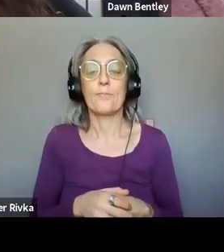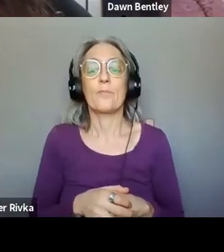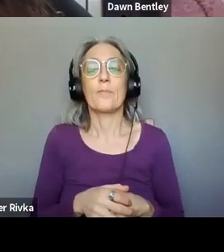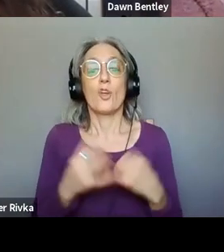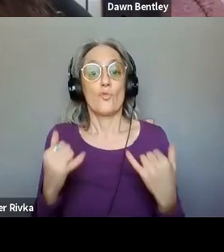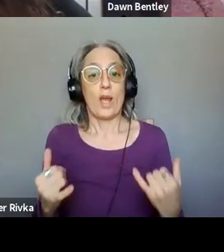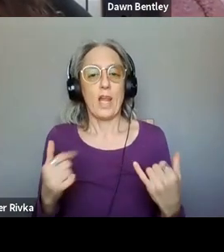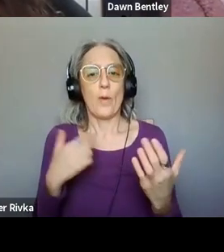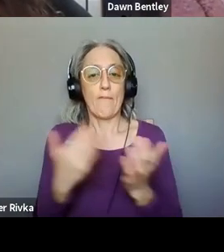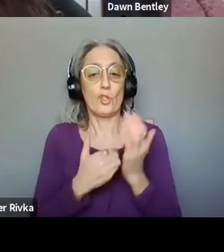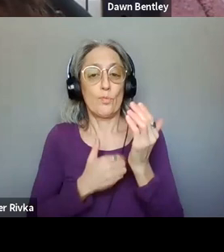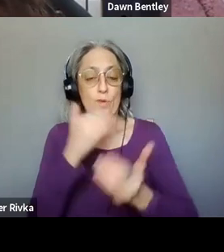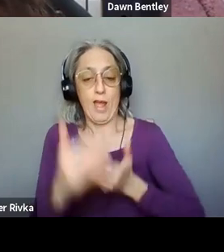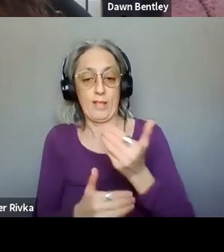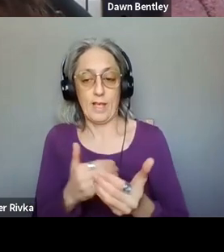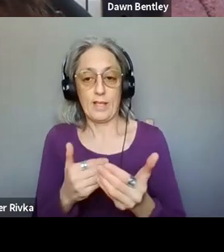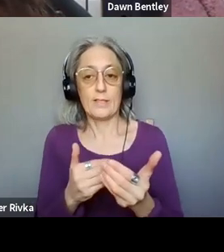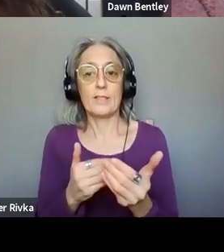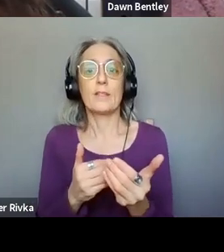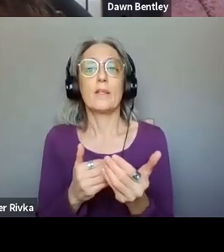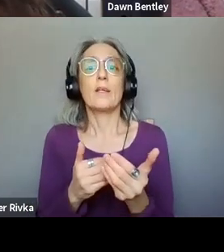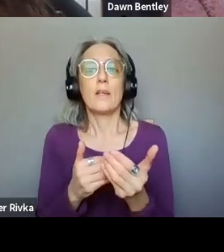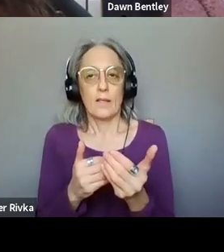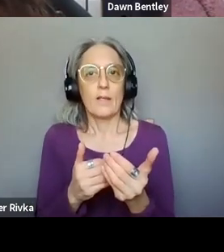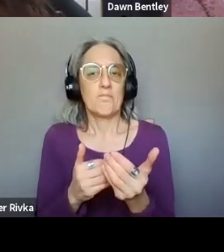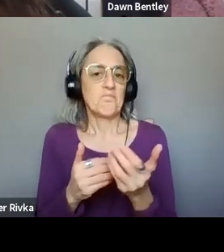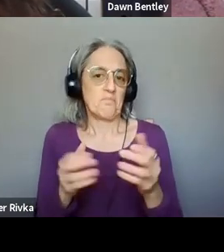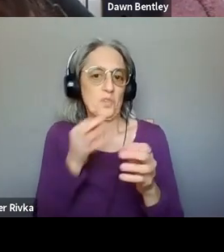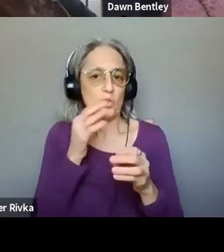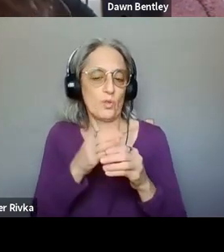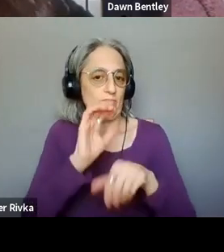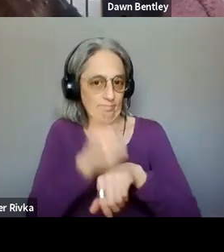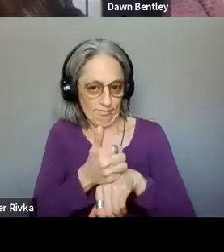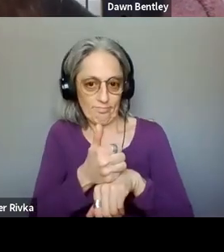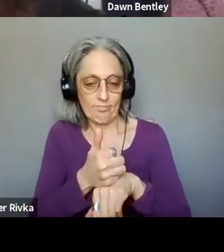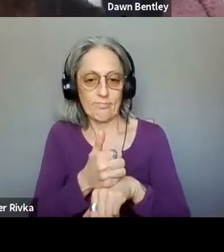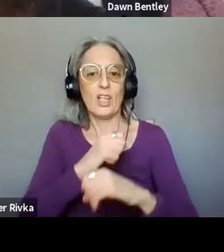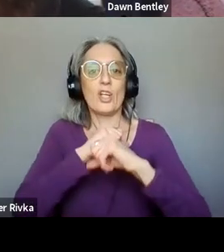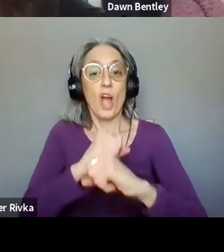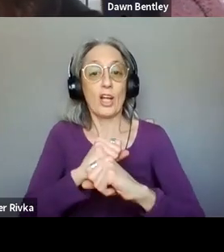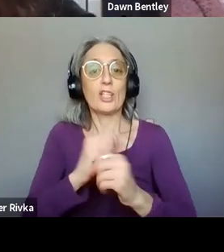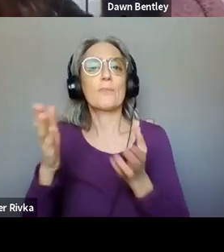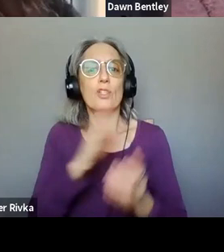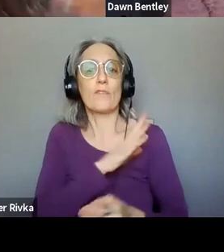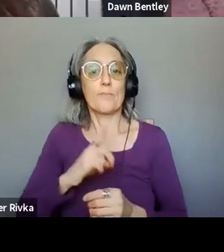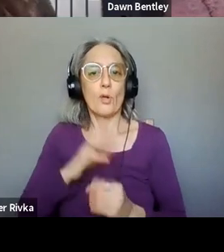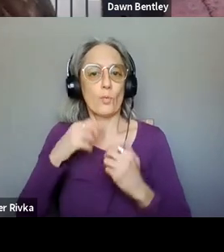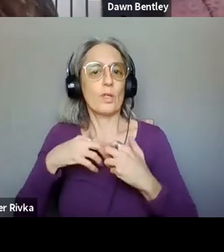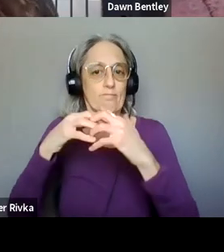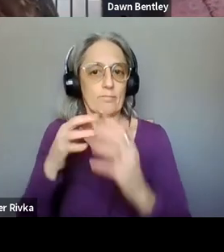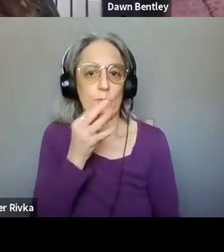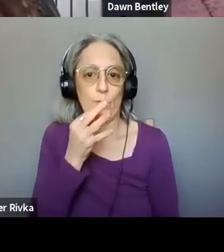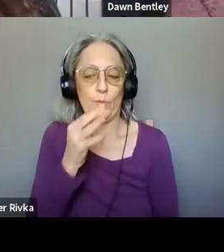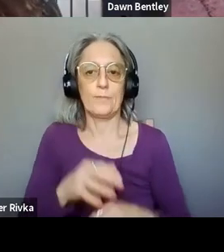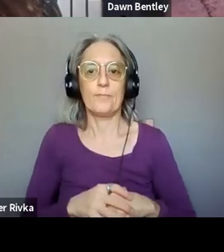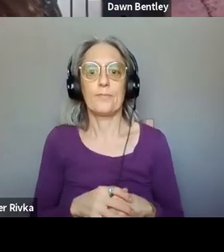of actually coming to fruition a guardianship services board, and we have actually